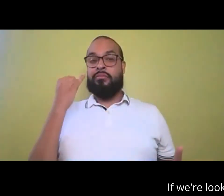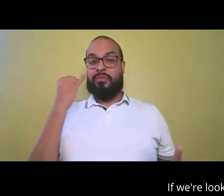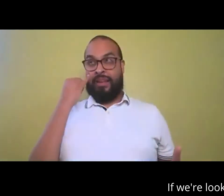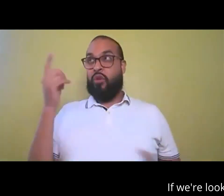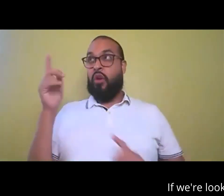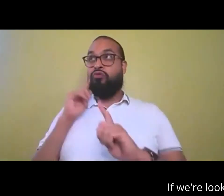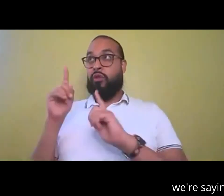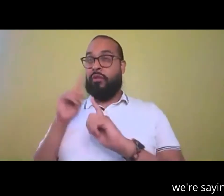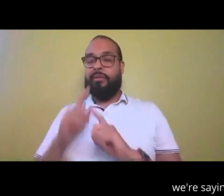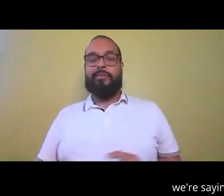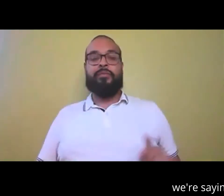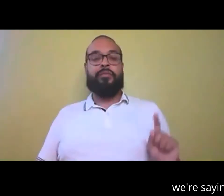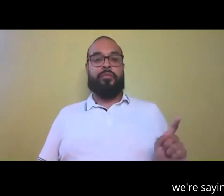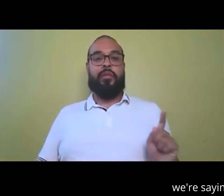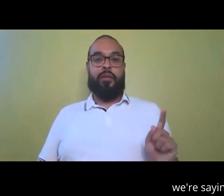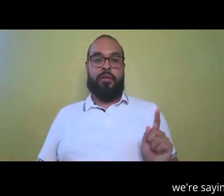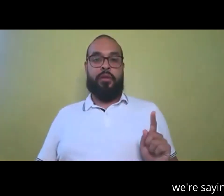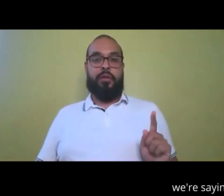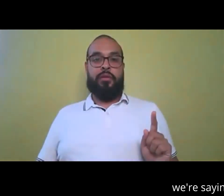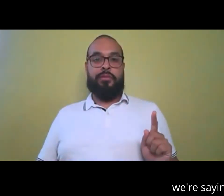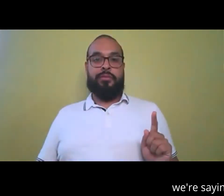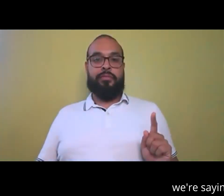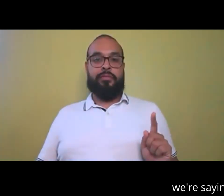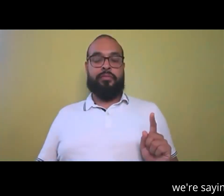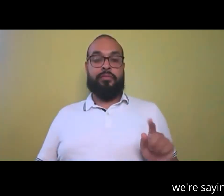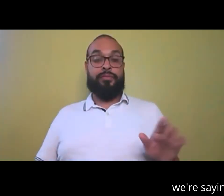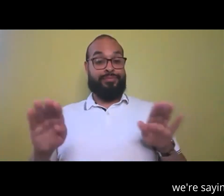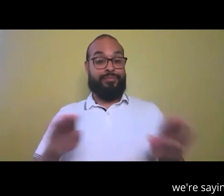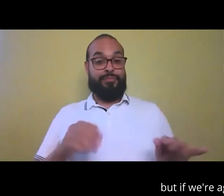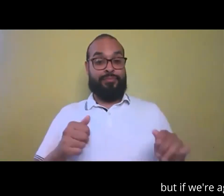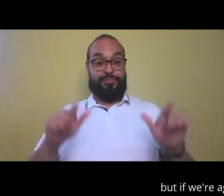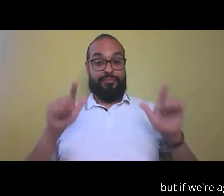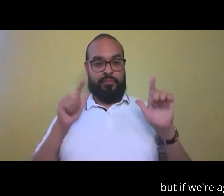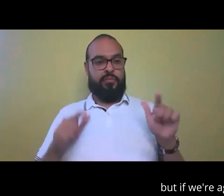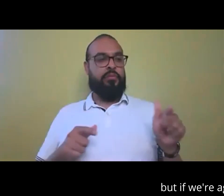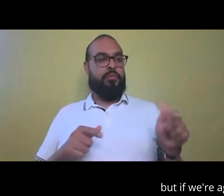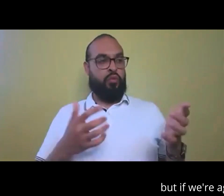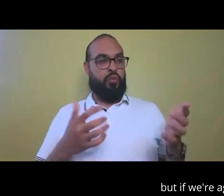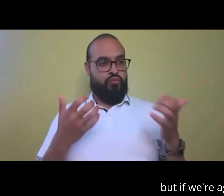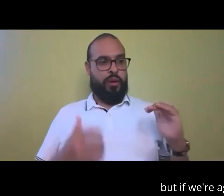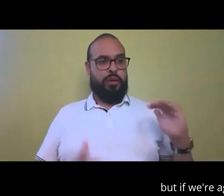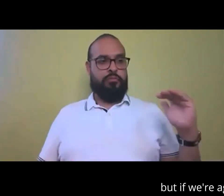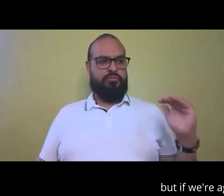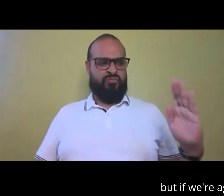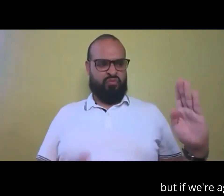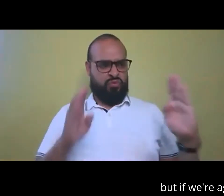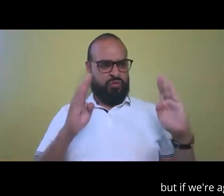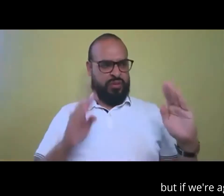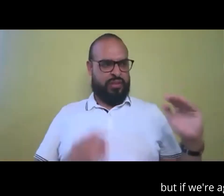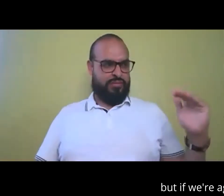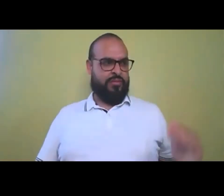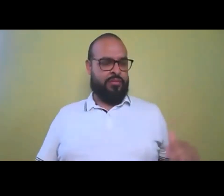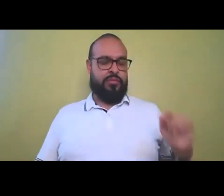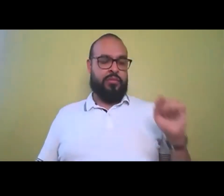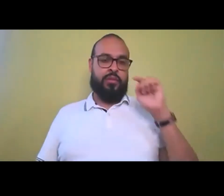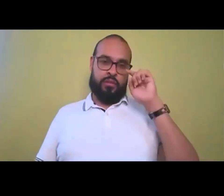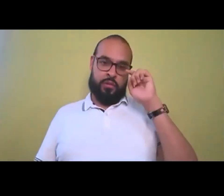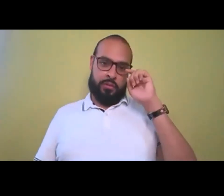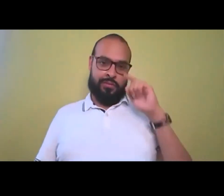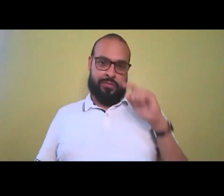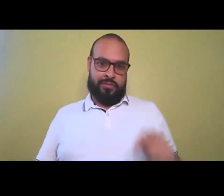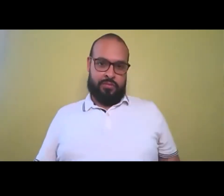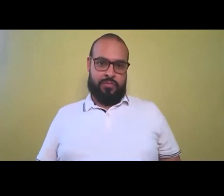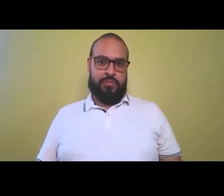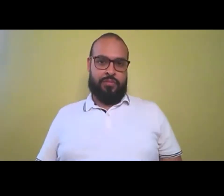through a behavior lens, we're saying this child is wanting your attention. But if we're agreeing today to look through a sensory lens and rule that